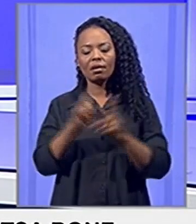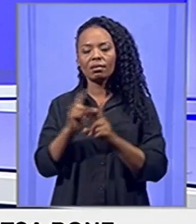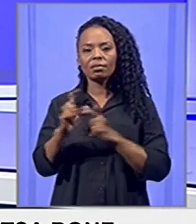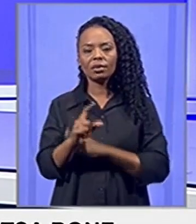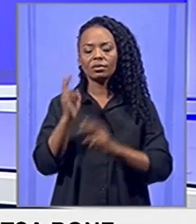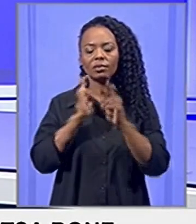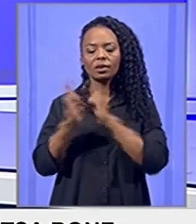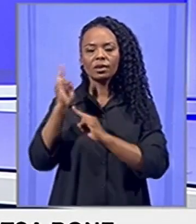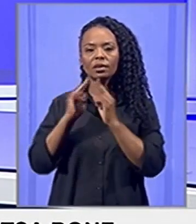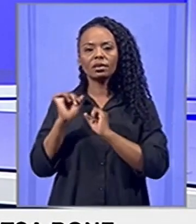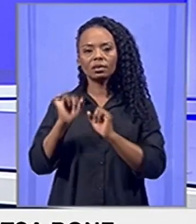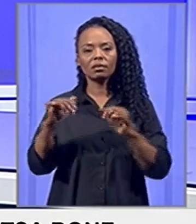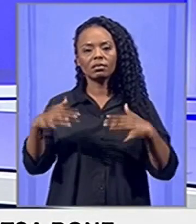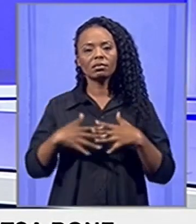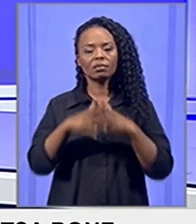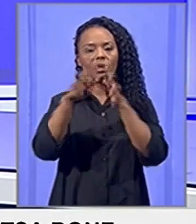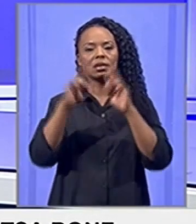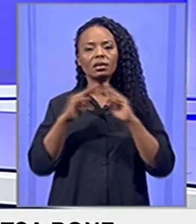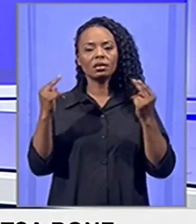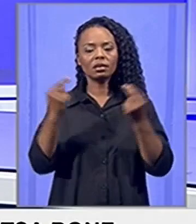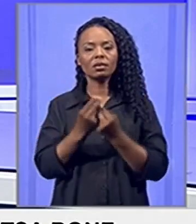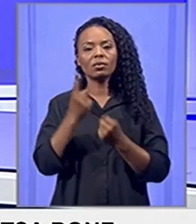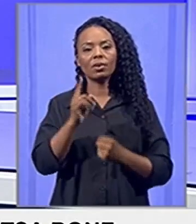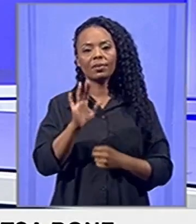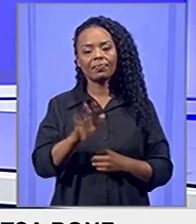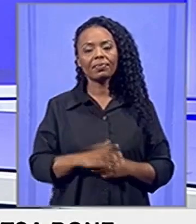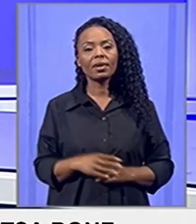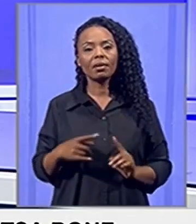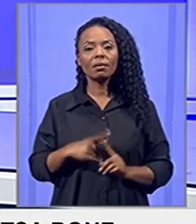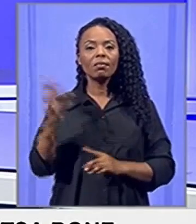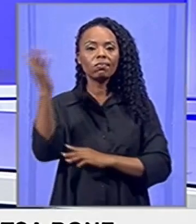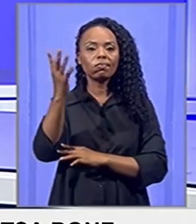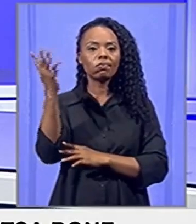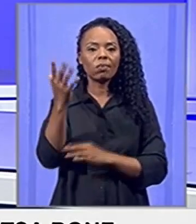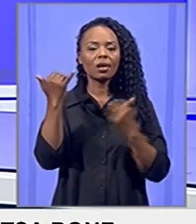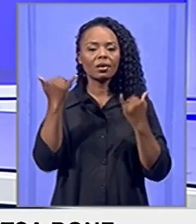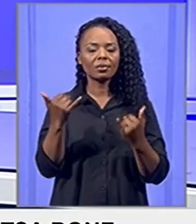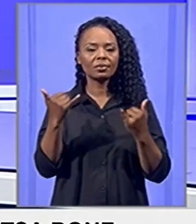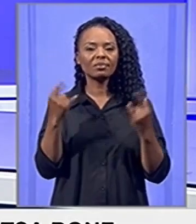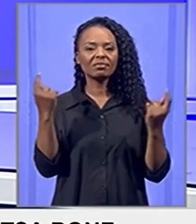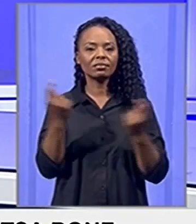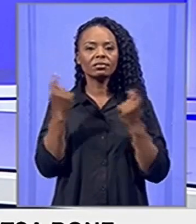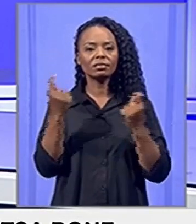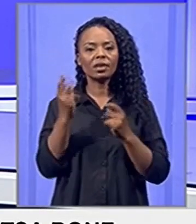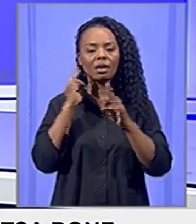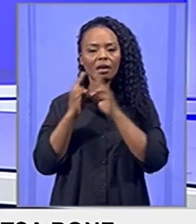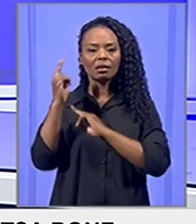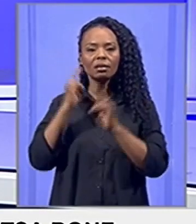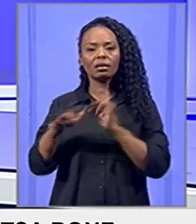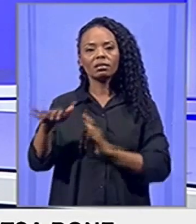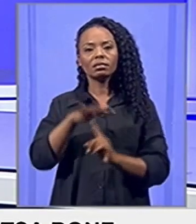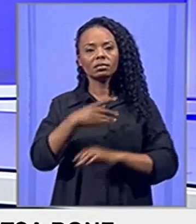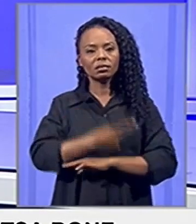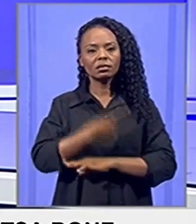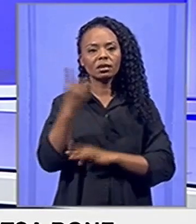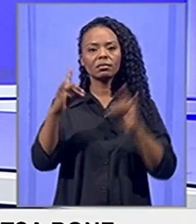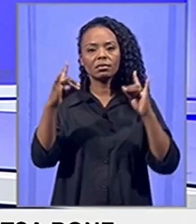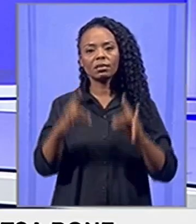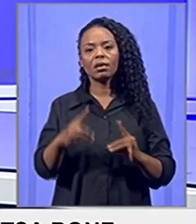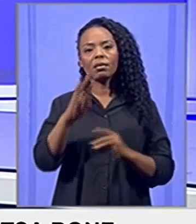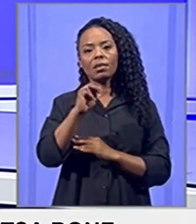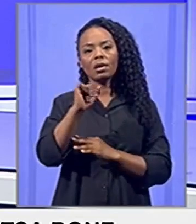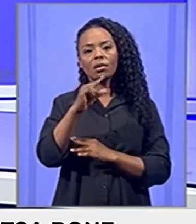di ba dirang setšhaba se segolo. O ne a bua kwa ketekong moletlo wa letsatsi la ngwaoboswa kwa stadiumong sa Princess